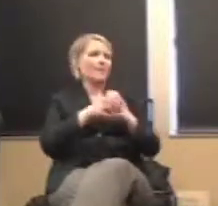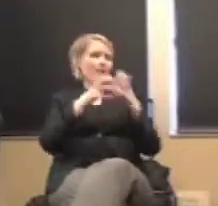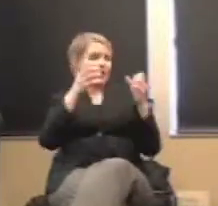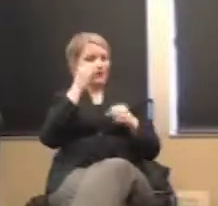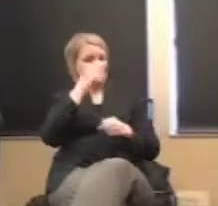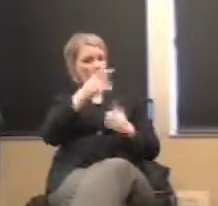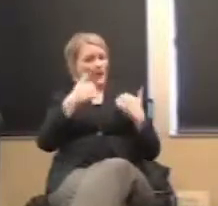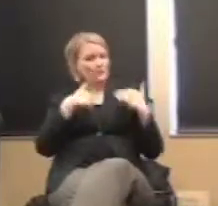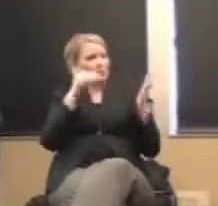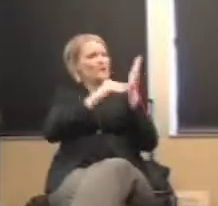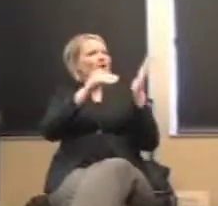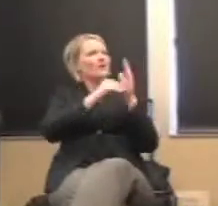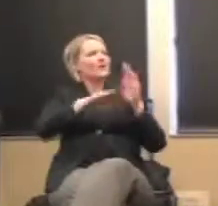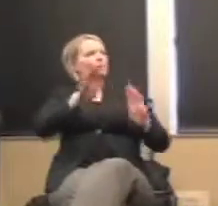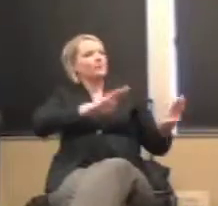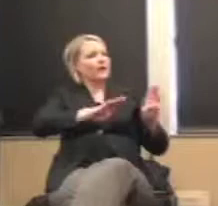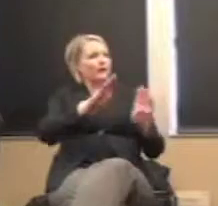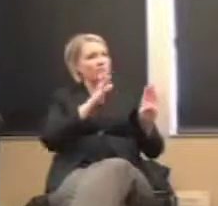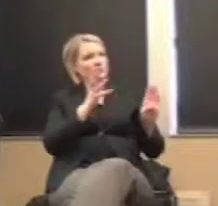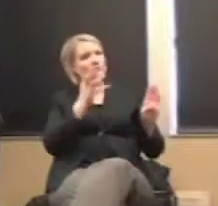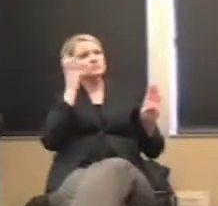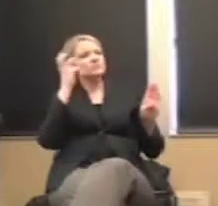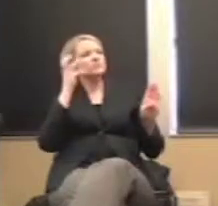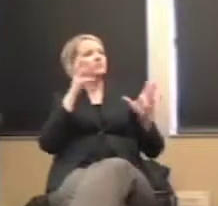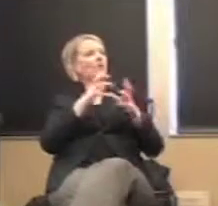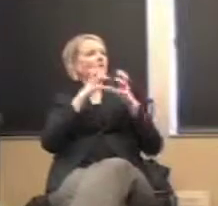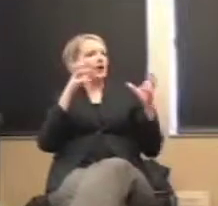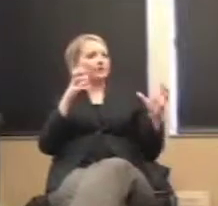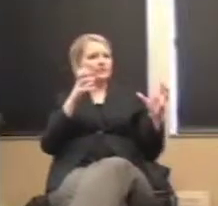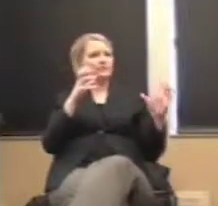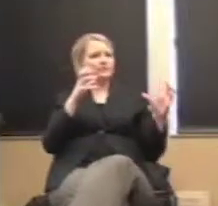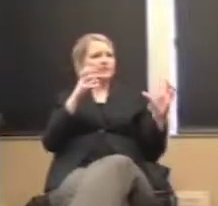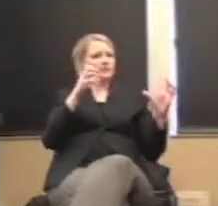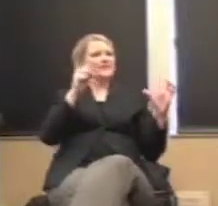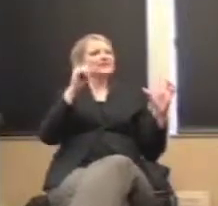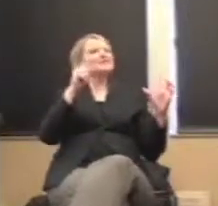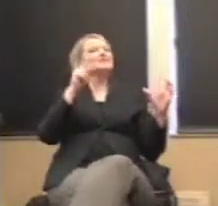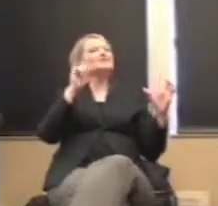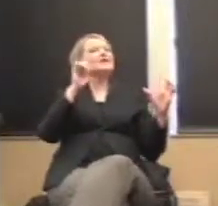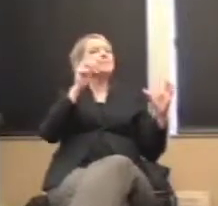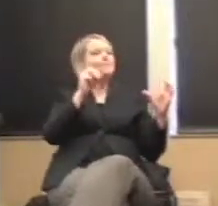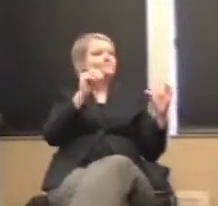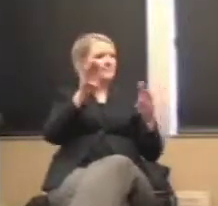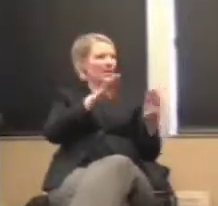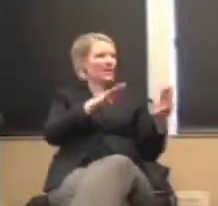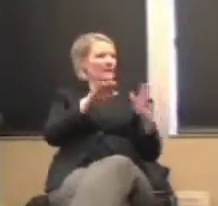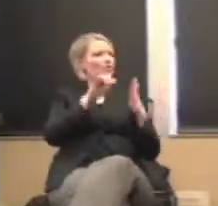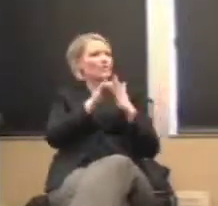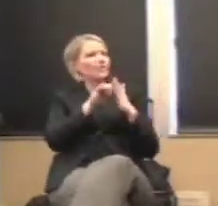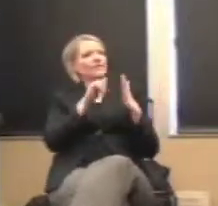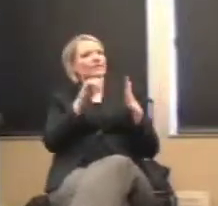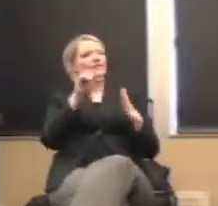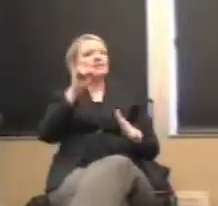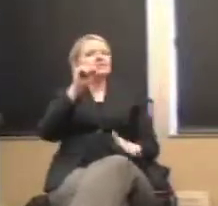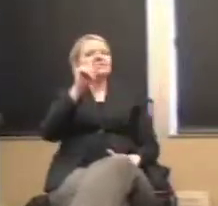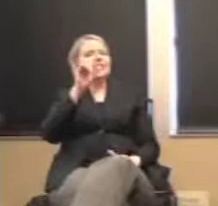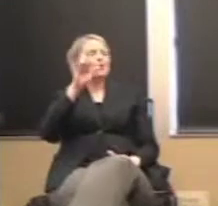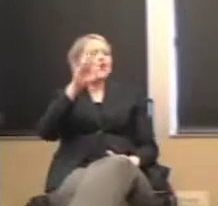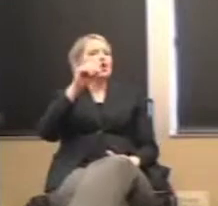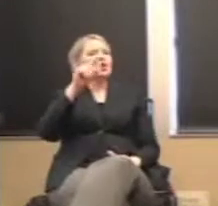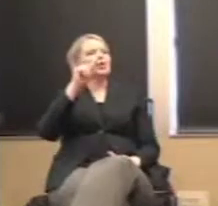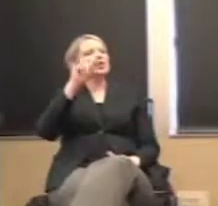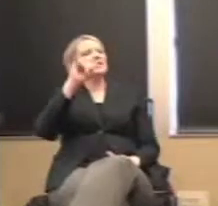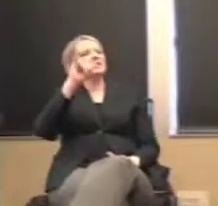repetitive behaviors, and a lot of stimming behaviors, that's great. Stereotypic behaviors, and especially